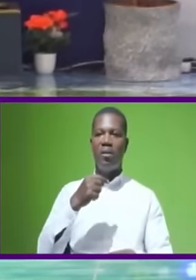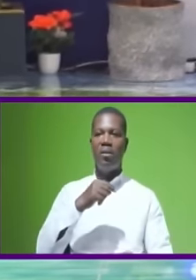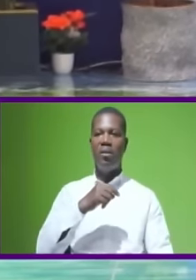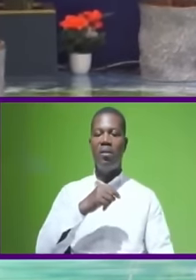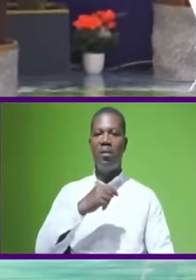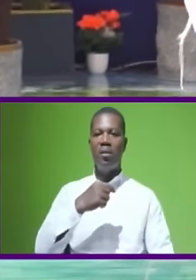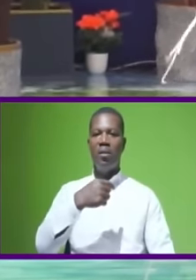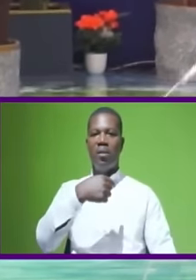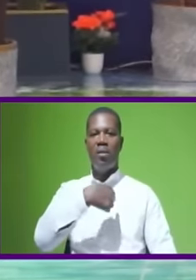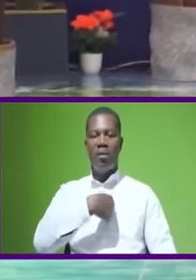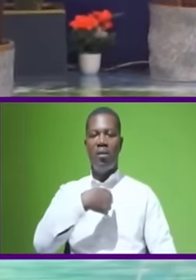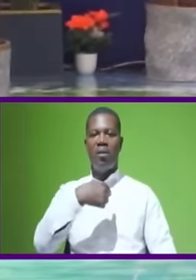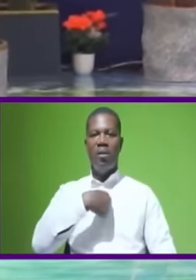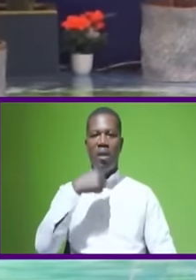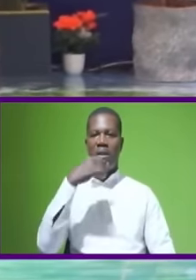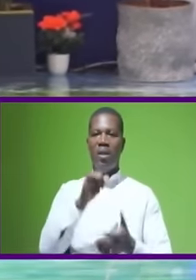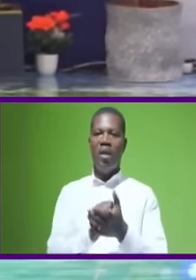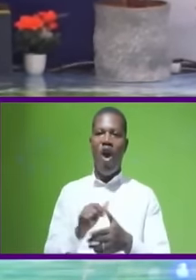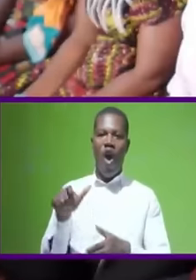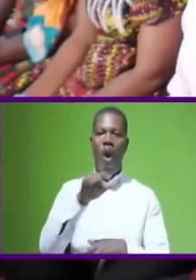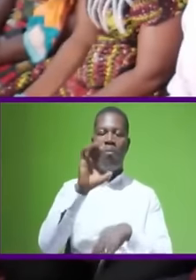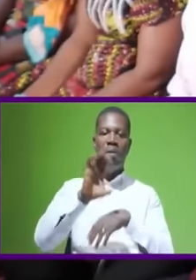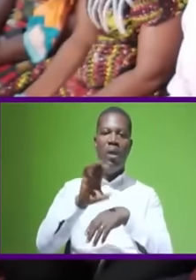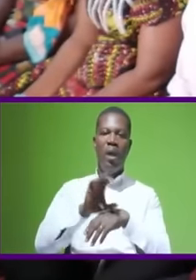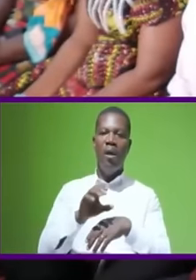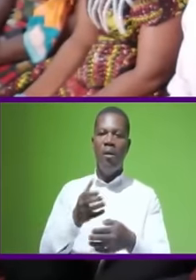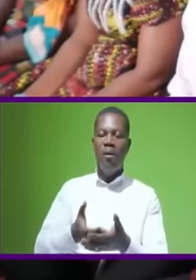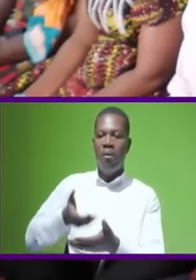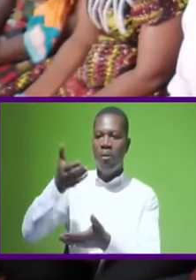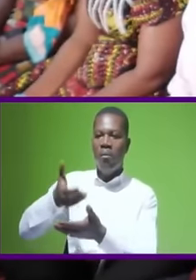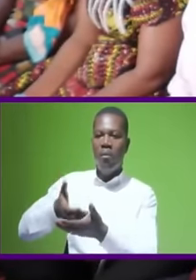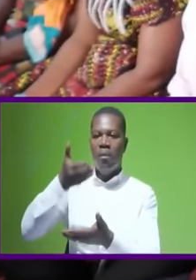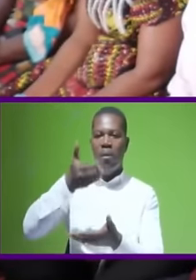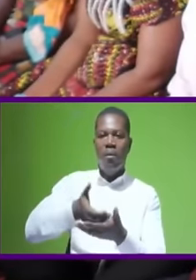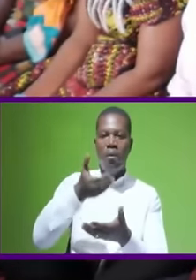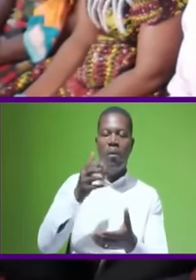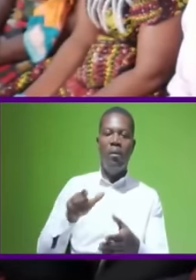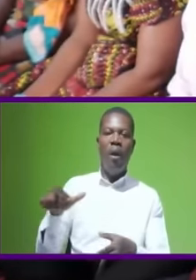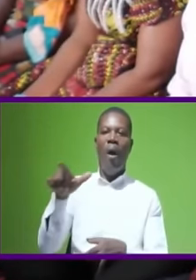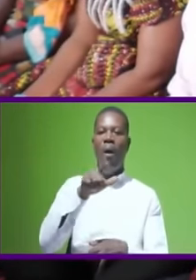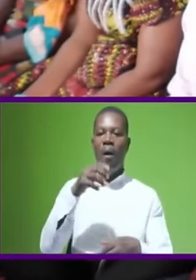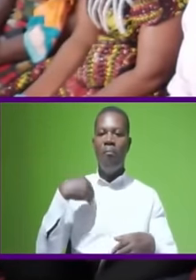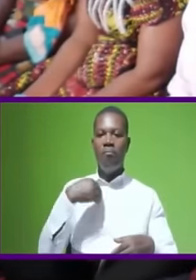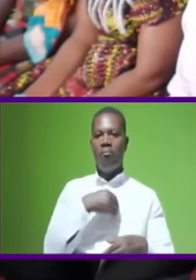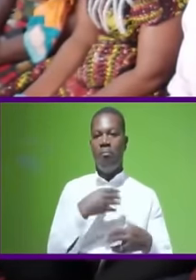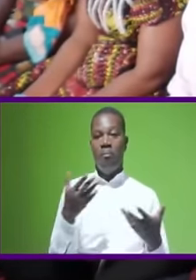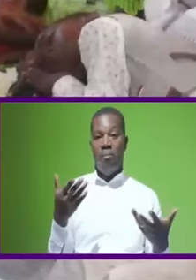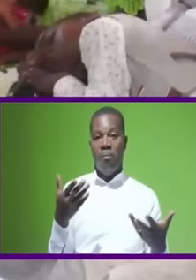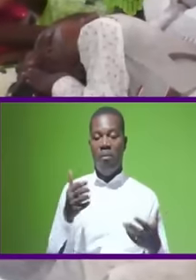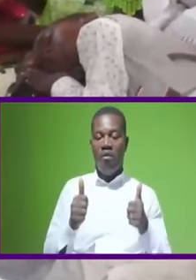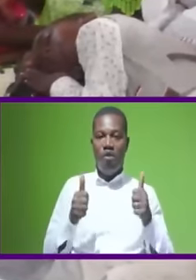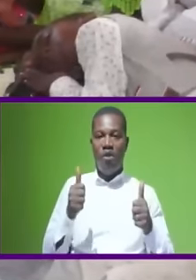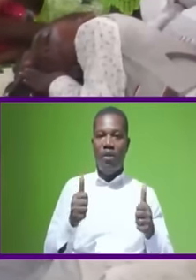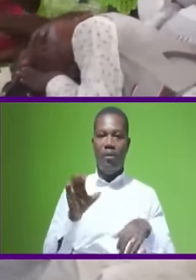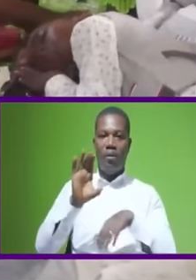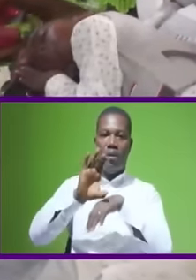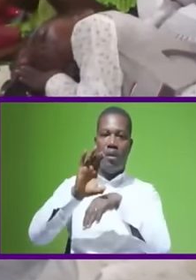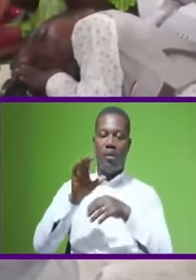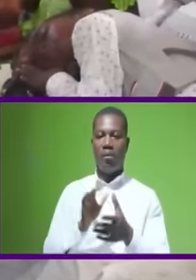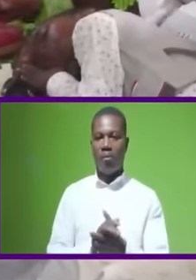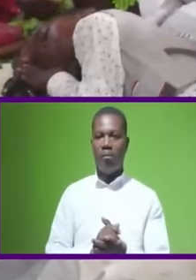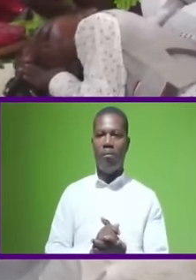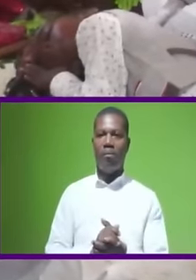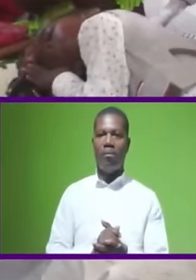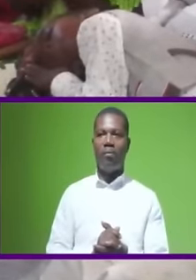ye dear for uncle. Today, which church can man hit his chest boldly to say that this is a